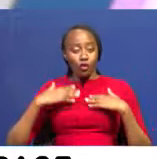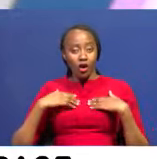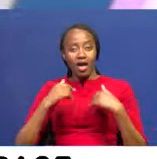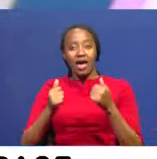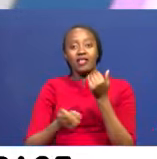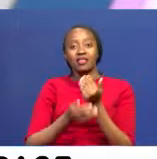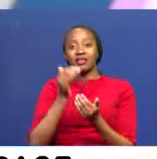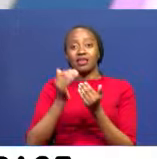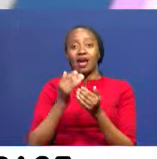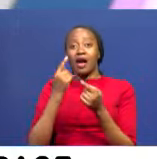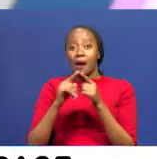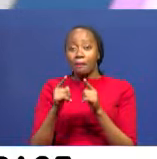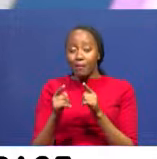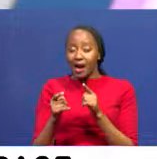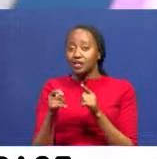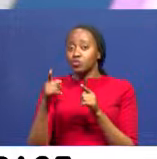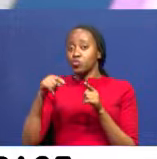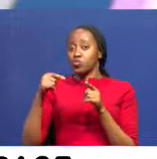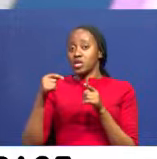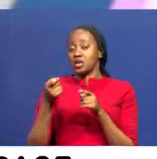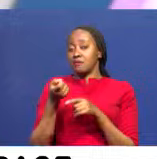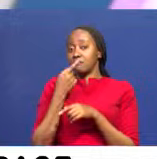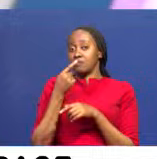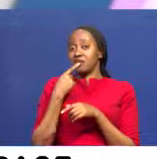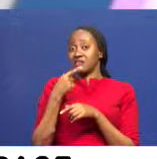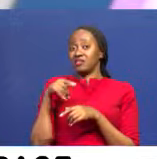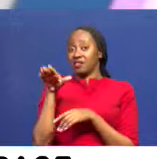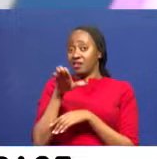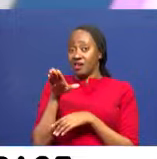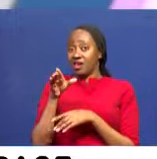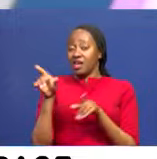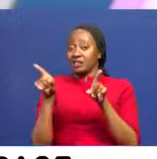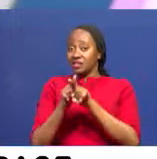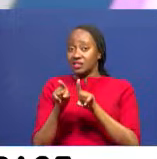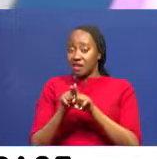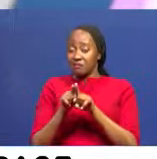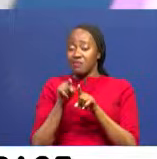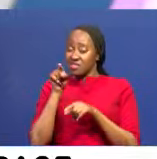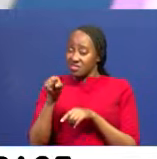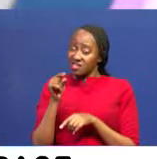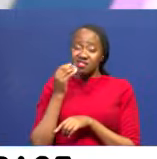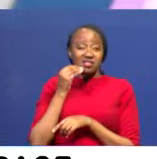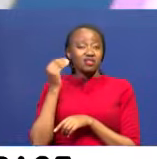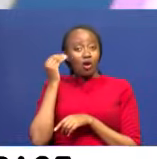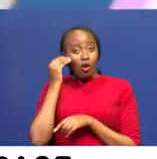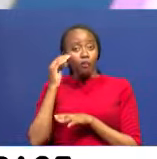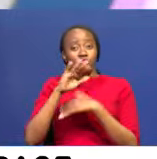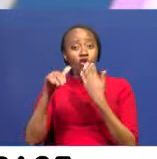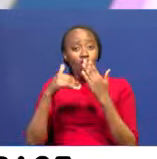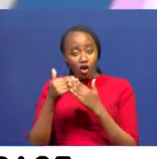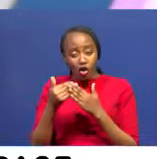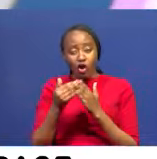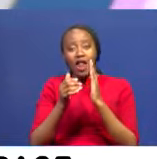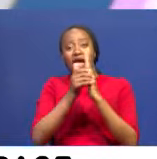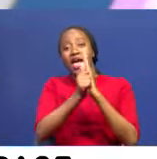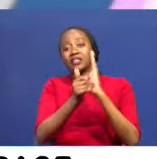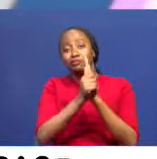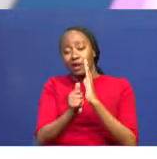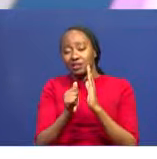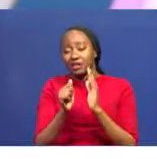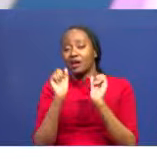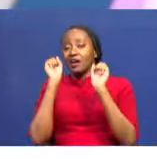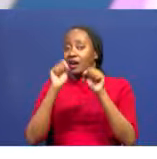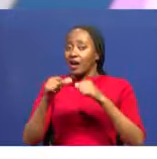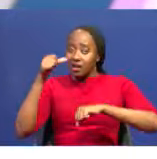pharmaceutical care, we are saying that the Pharmaceutical Society of Kenya is the home of all these experts who can assure Kenyans of the highest